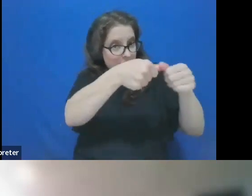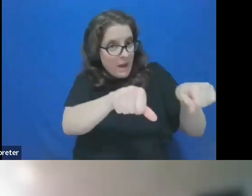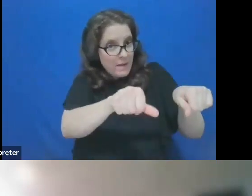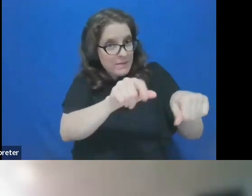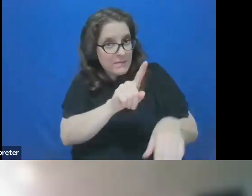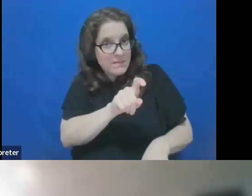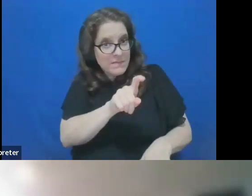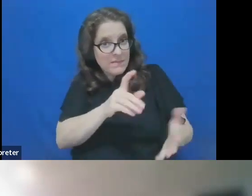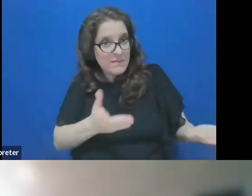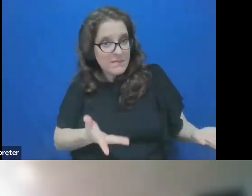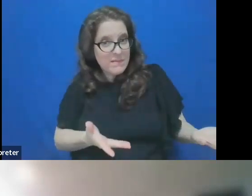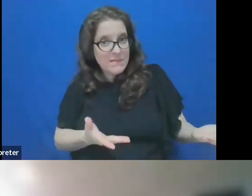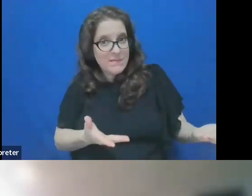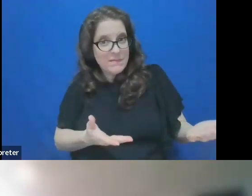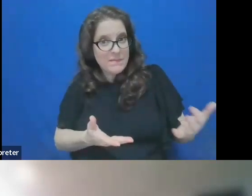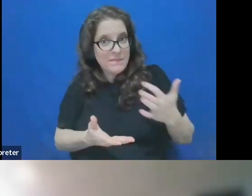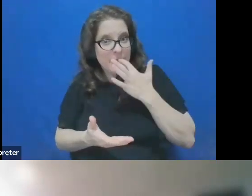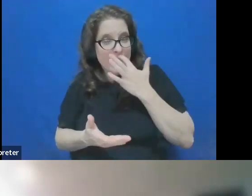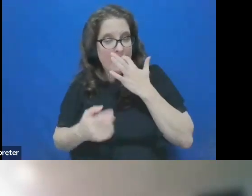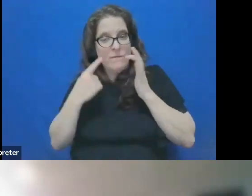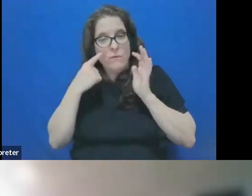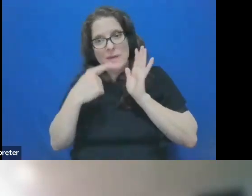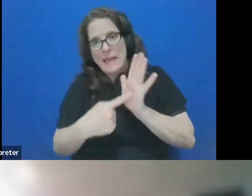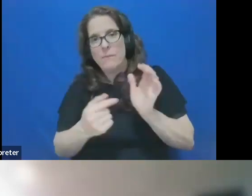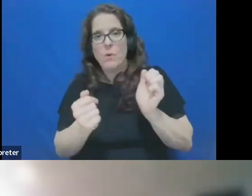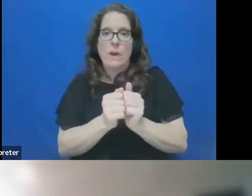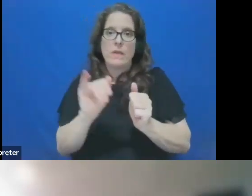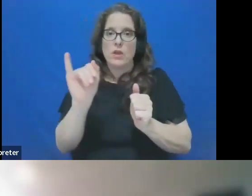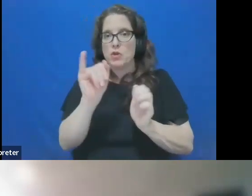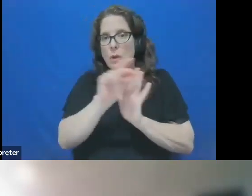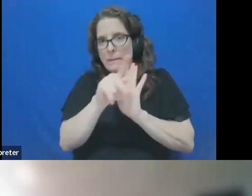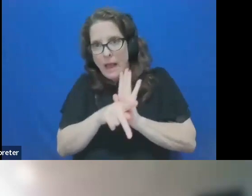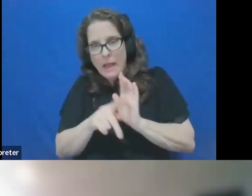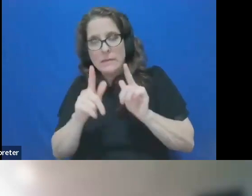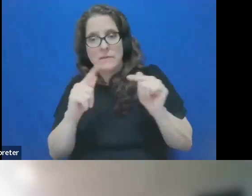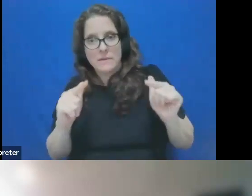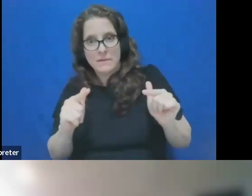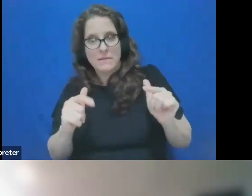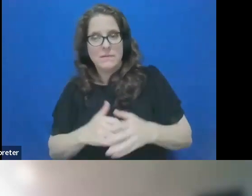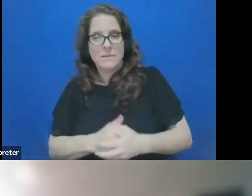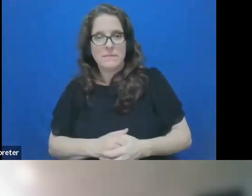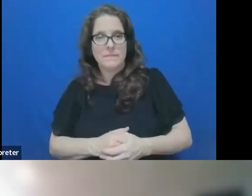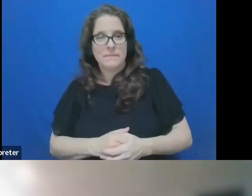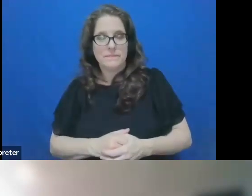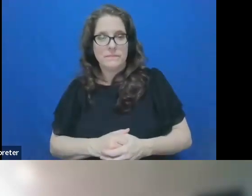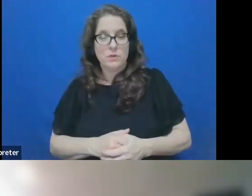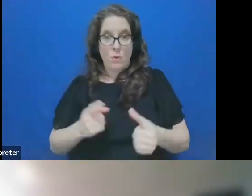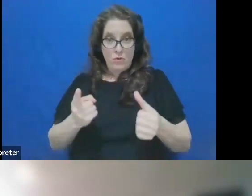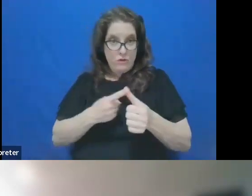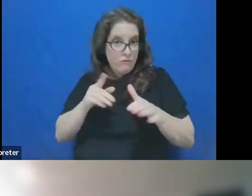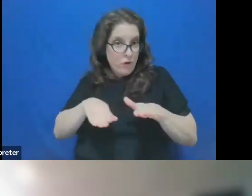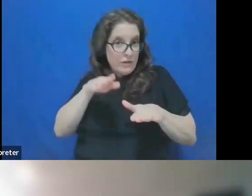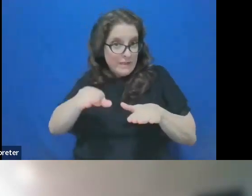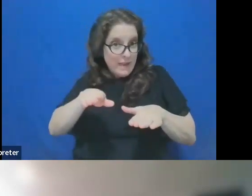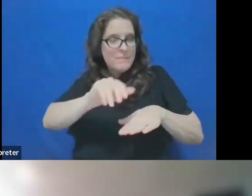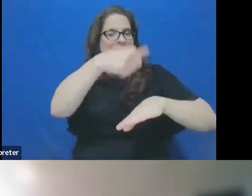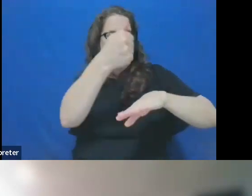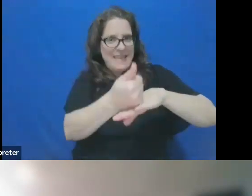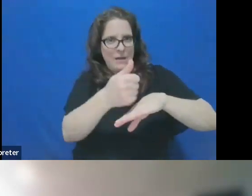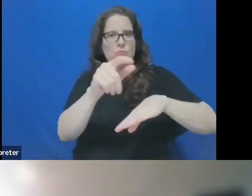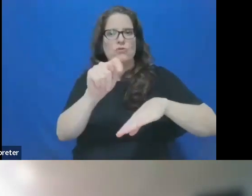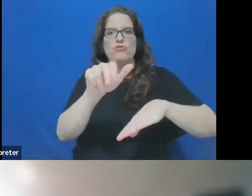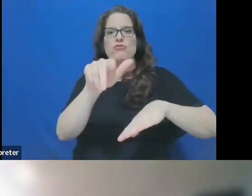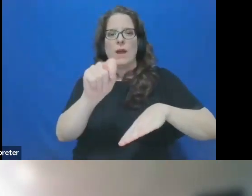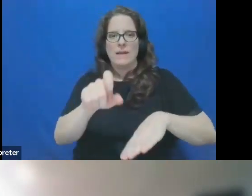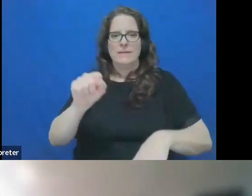Saying funding with assets, insurance policies. So do you establish the trust before you fund it? Yes. Yeah. So you would want to